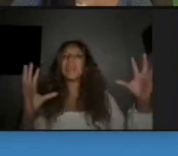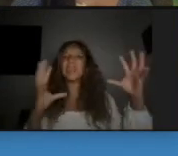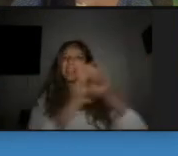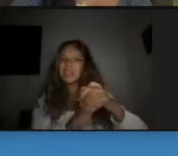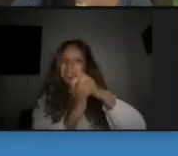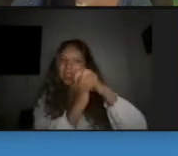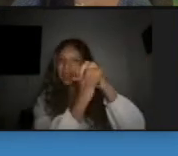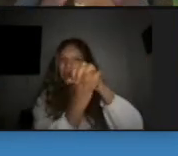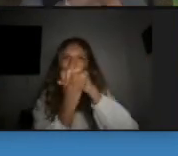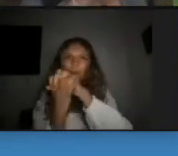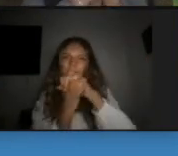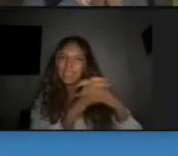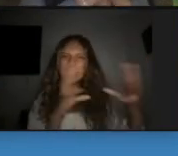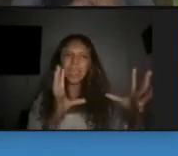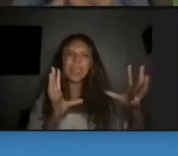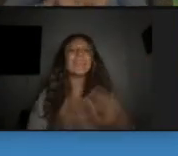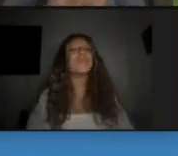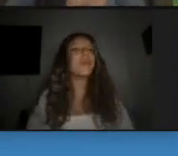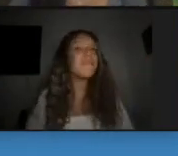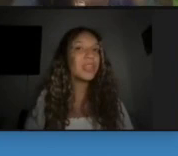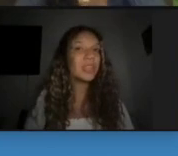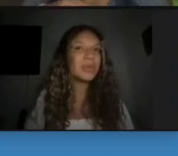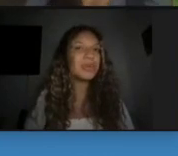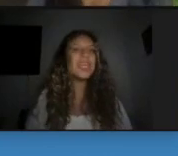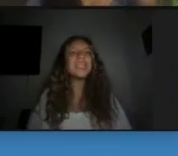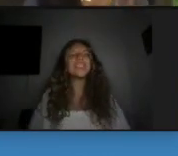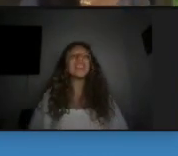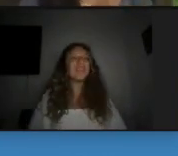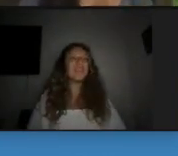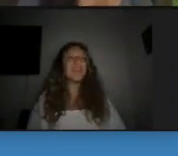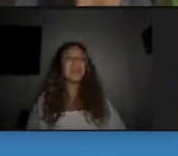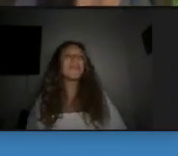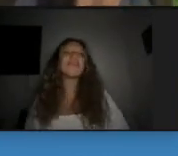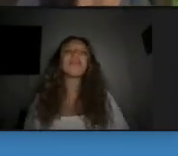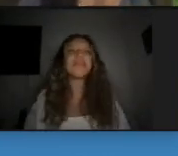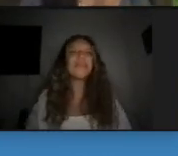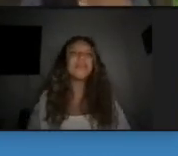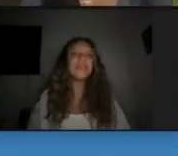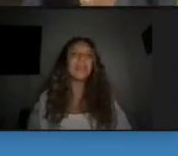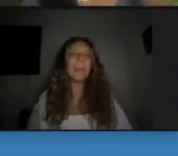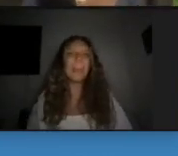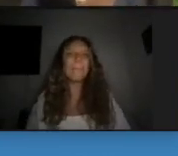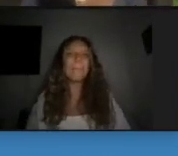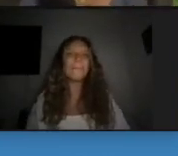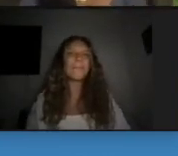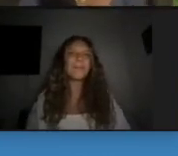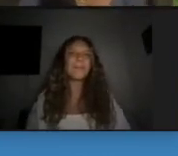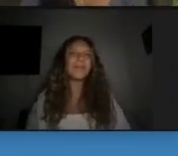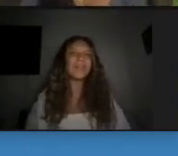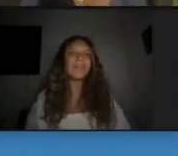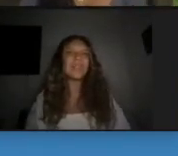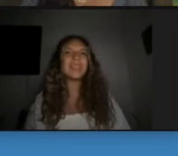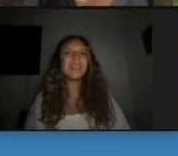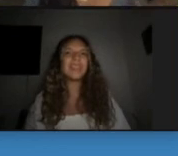a family and a whole and intact if it weren't for you so thank you for that with that said i